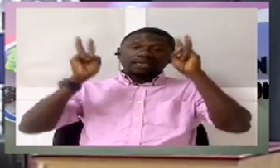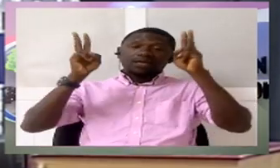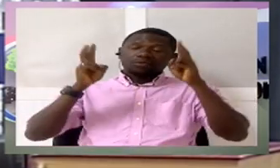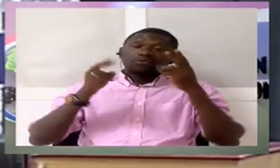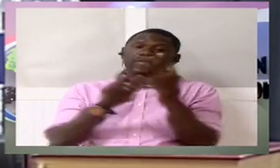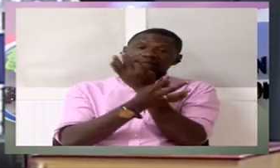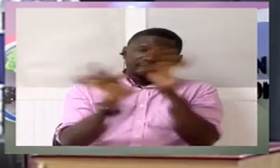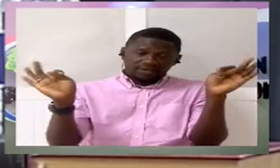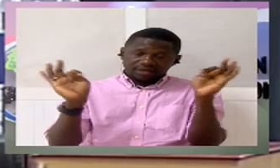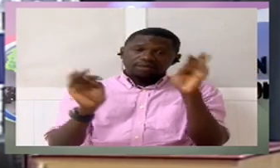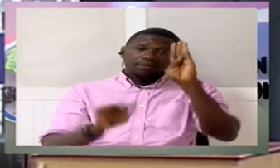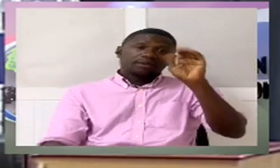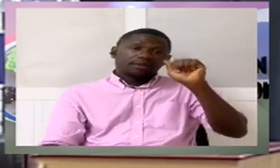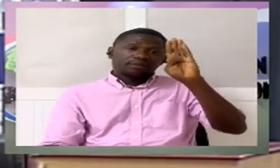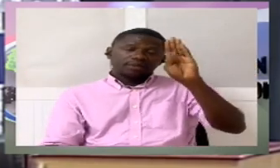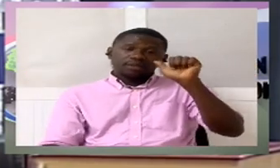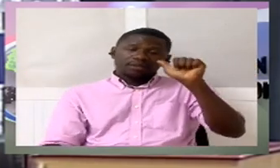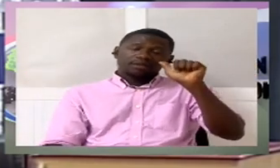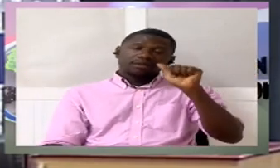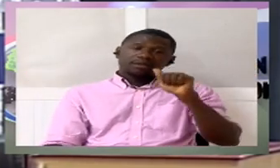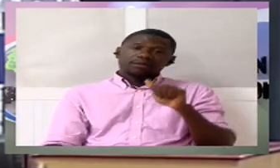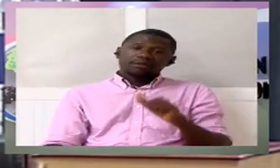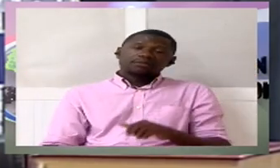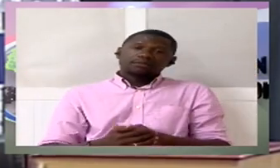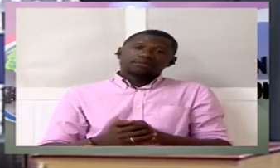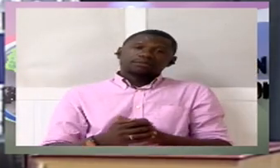That Yaya Jamme will release Baba.